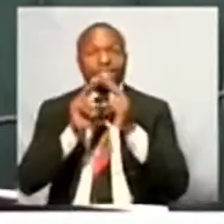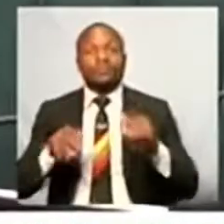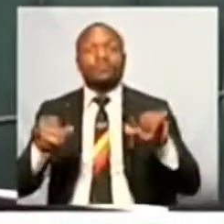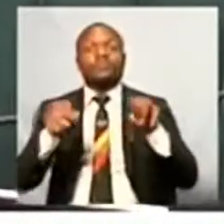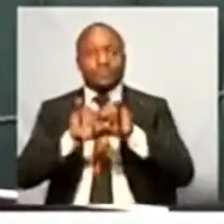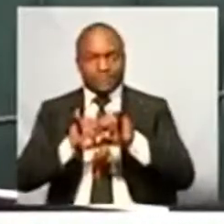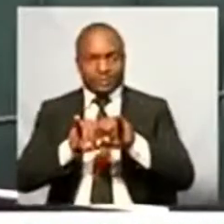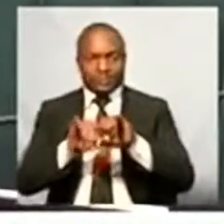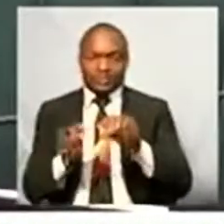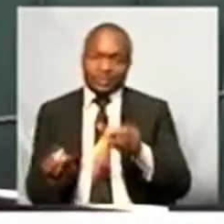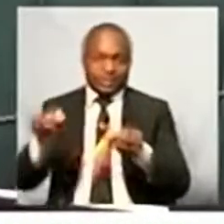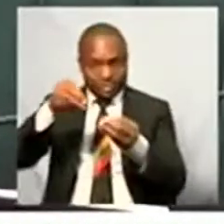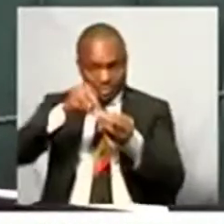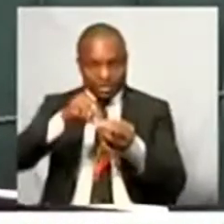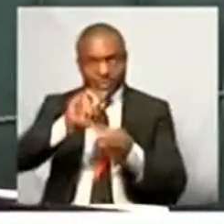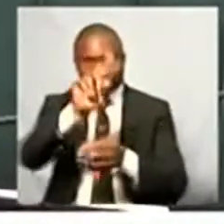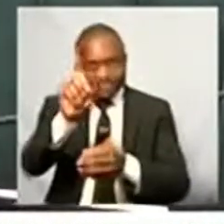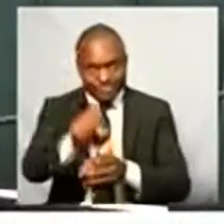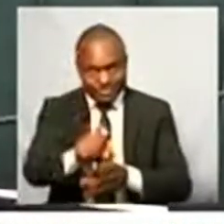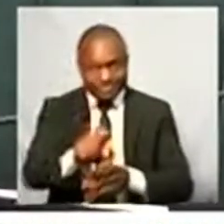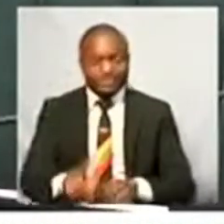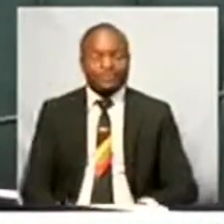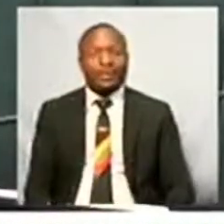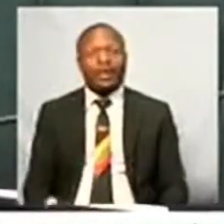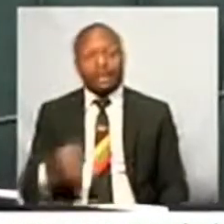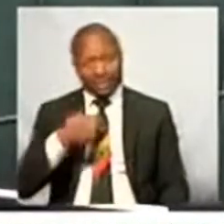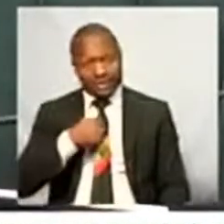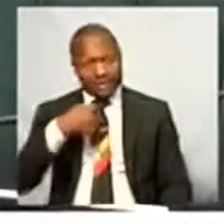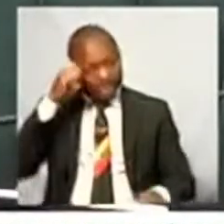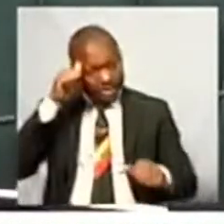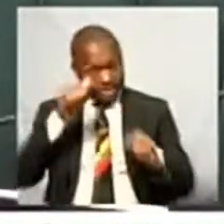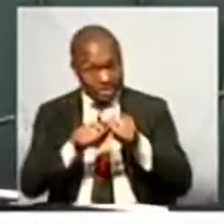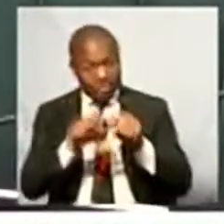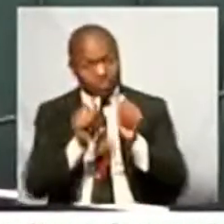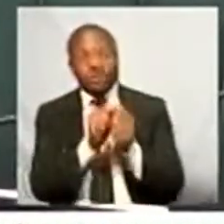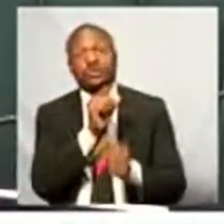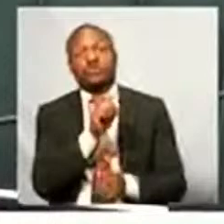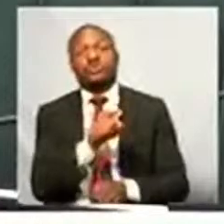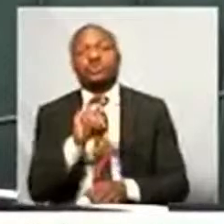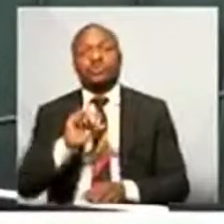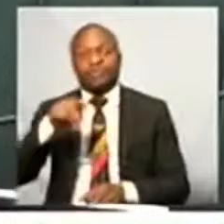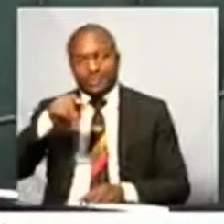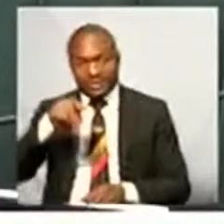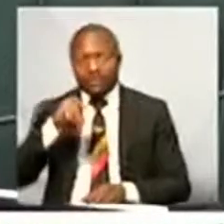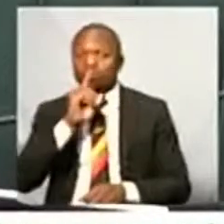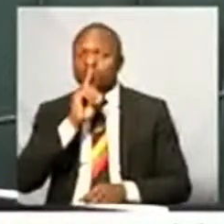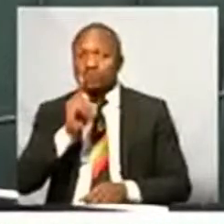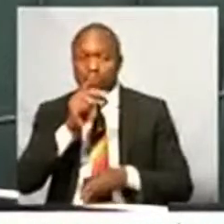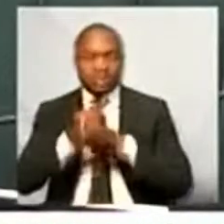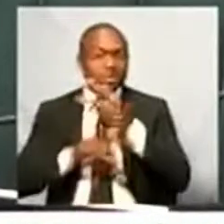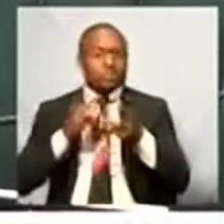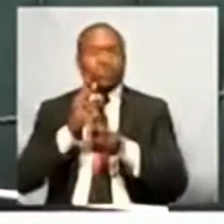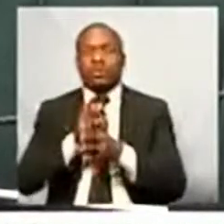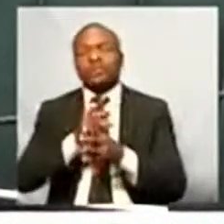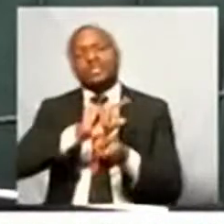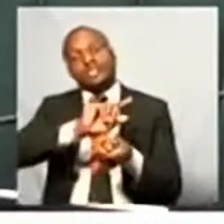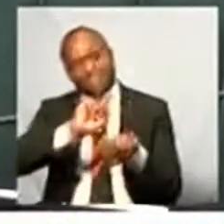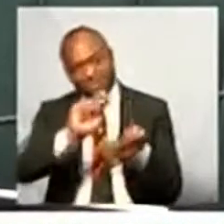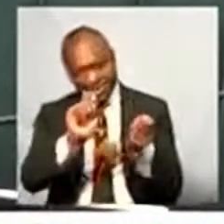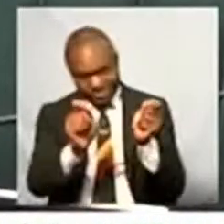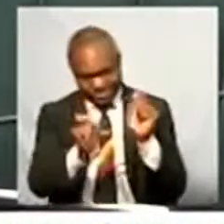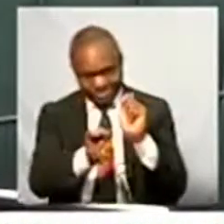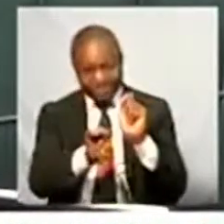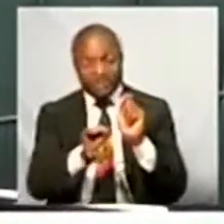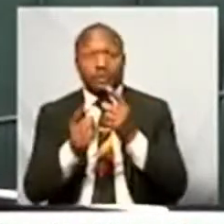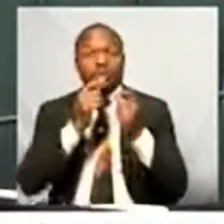important follow-up question. I do agree with you, Honorable Member, that indeed the world has evolved, And